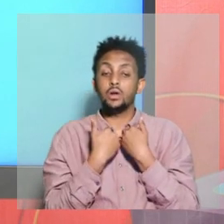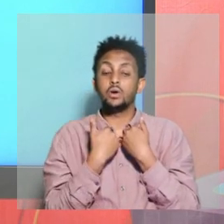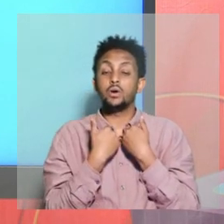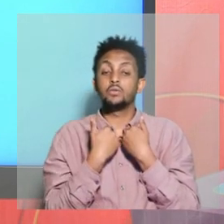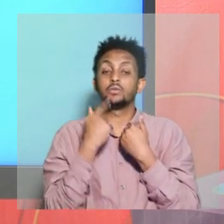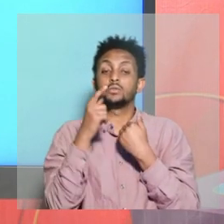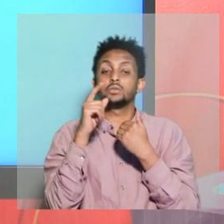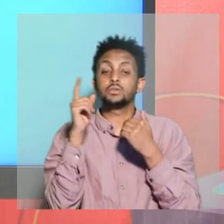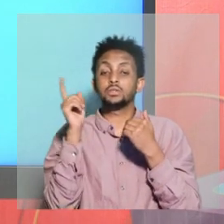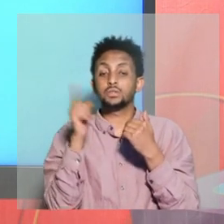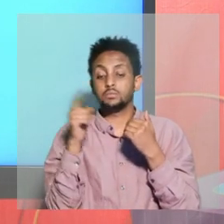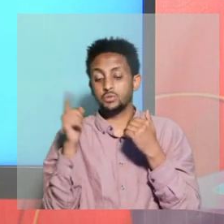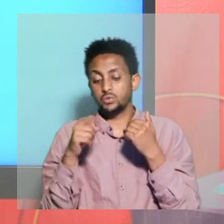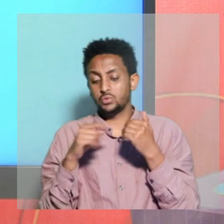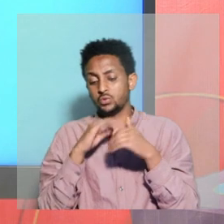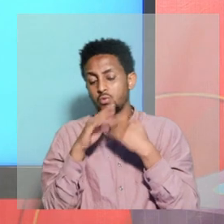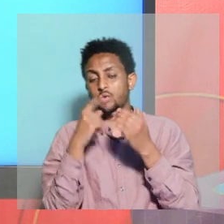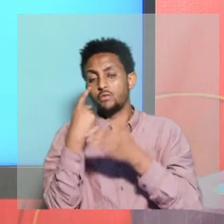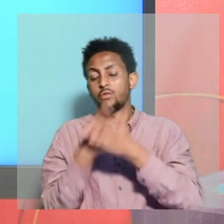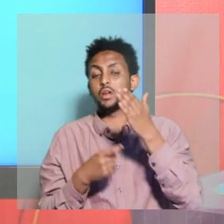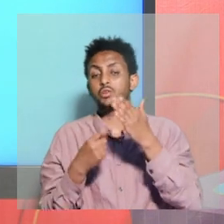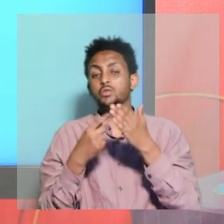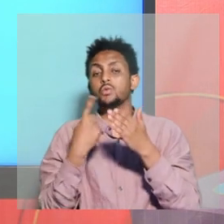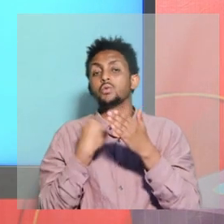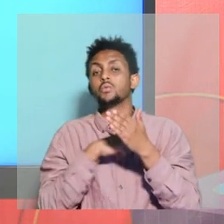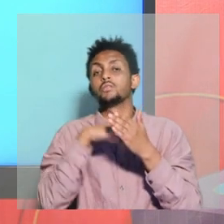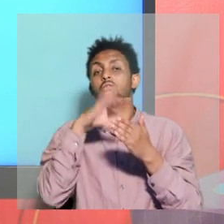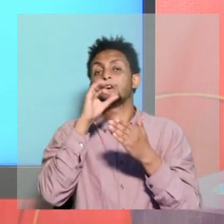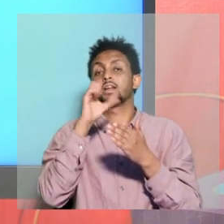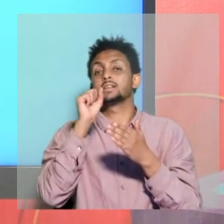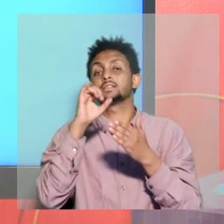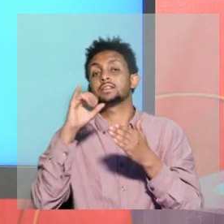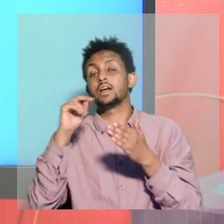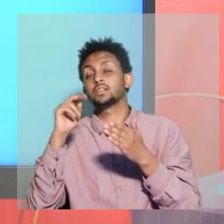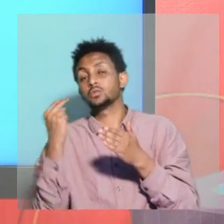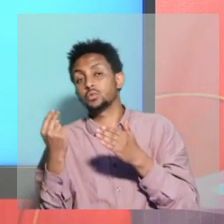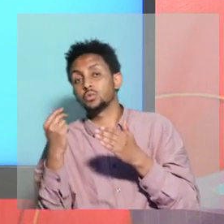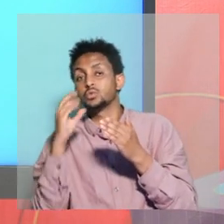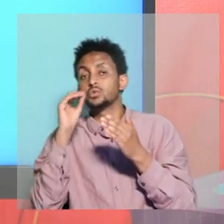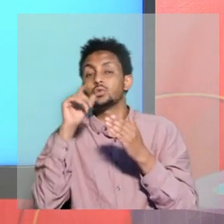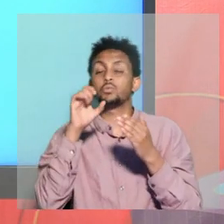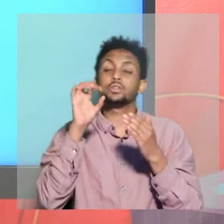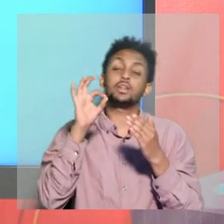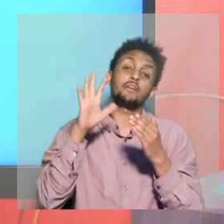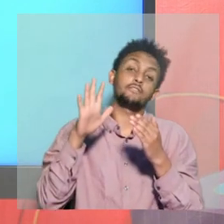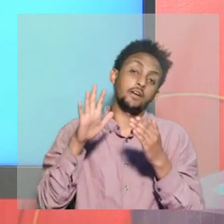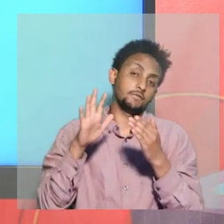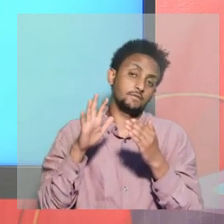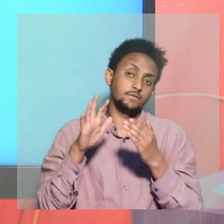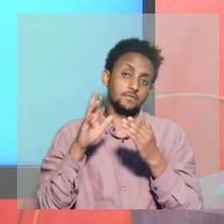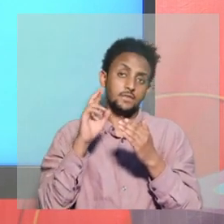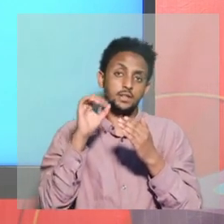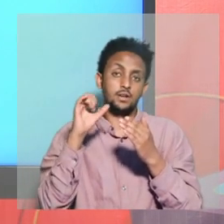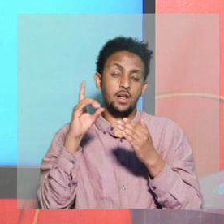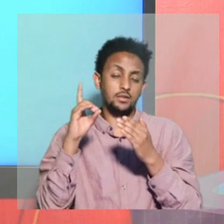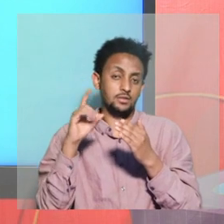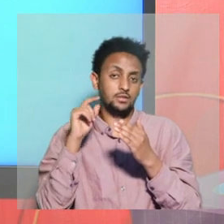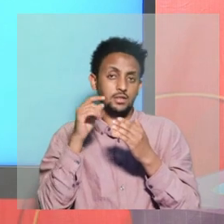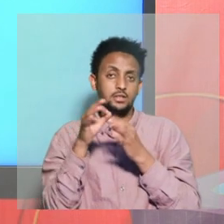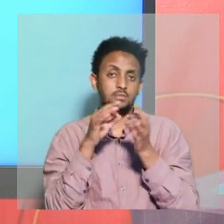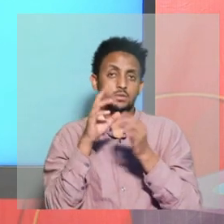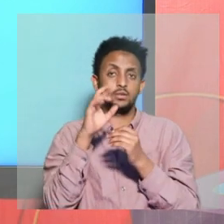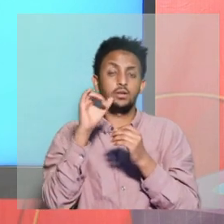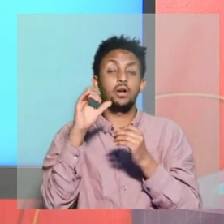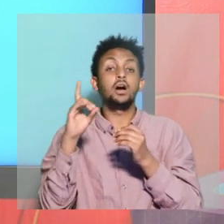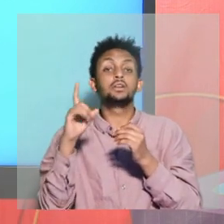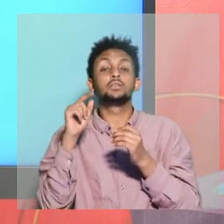so that substituting all the value, we can find it to be sine theta 1 to be 0.2945 radian. It is expressed in